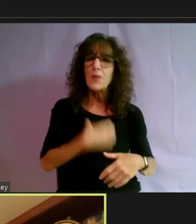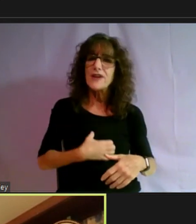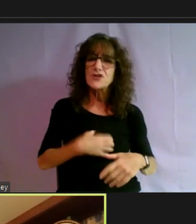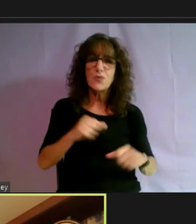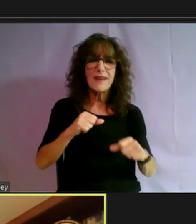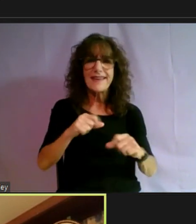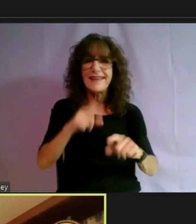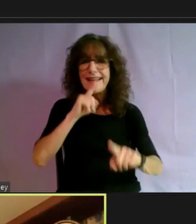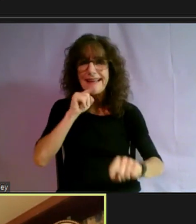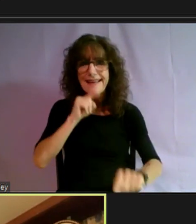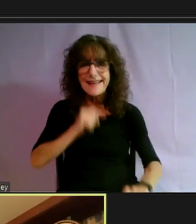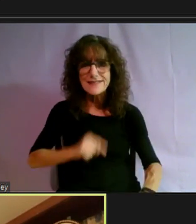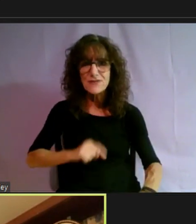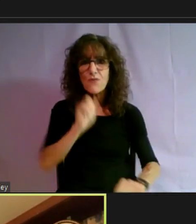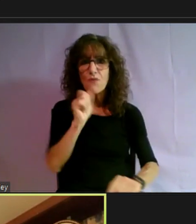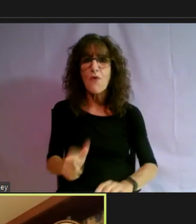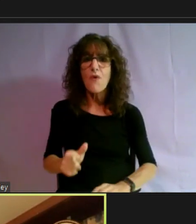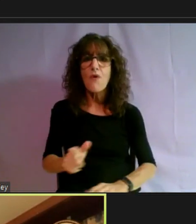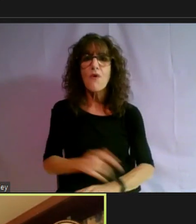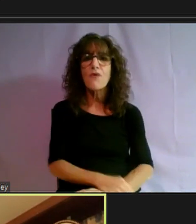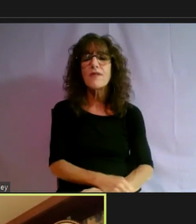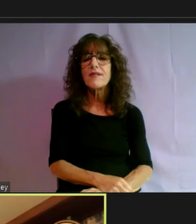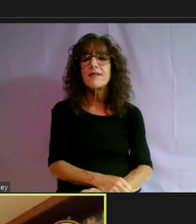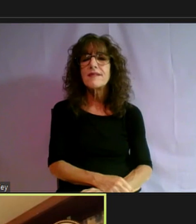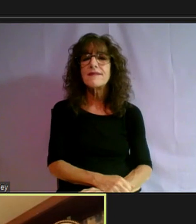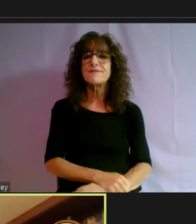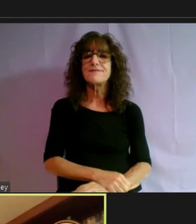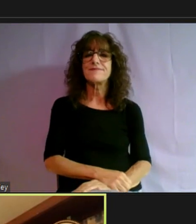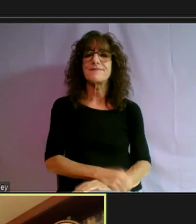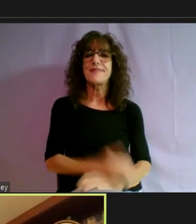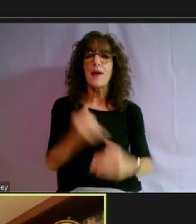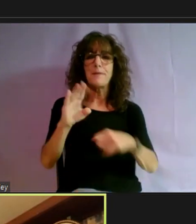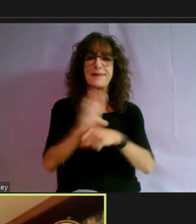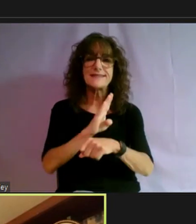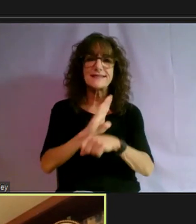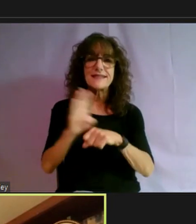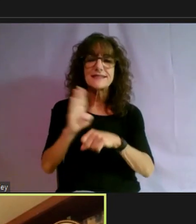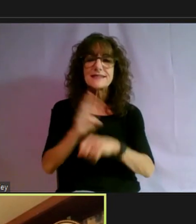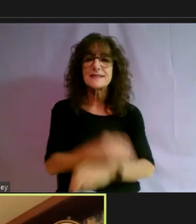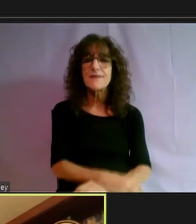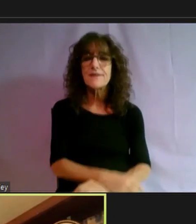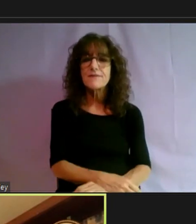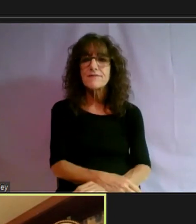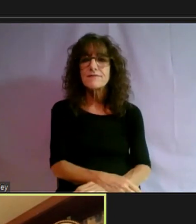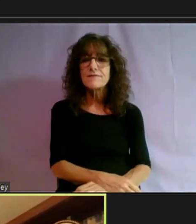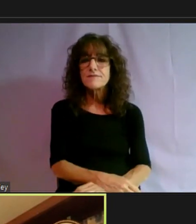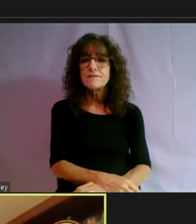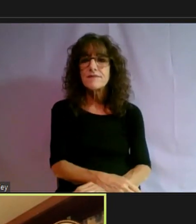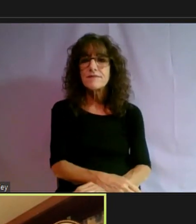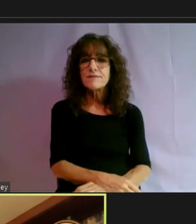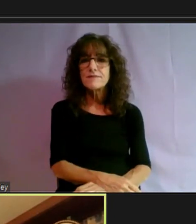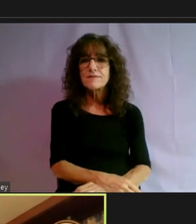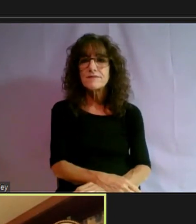do them all. Let's go to the business section here.